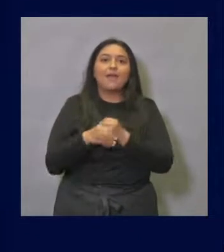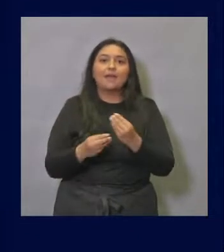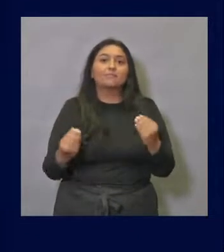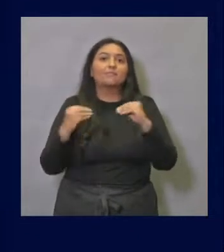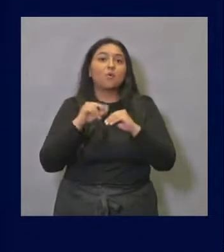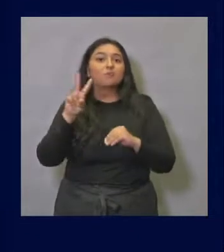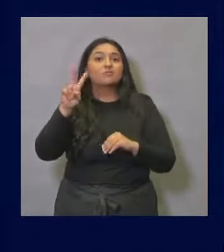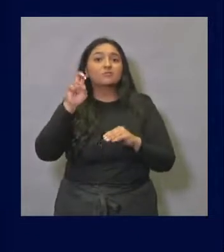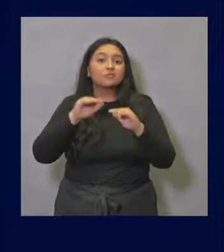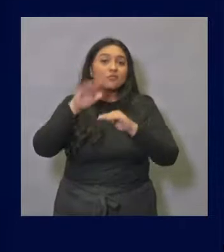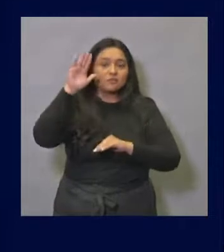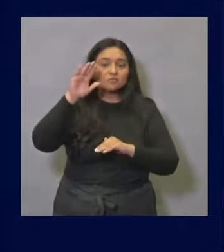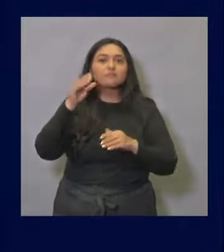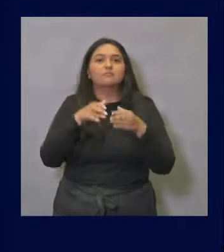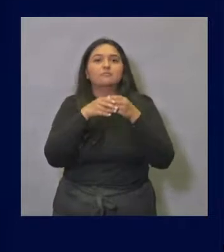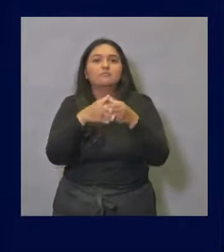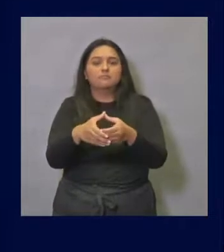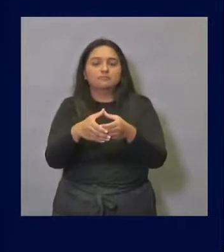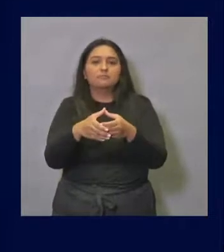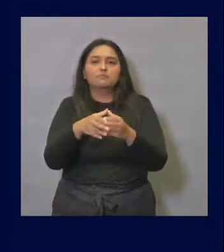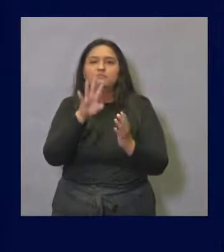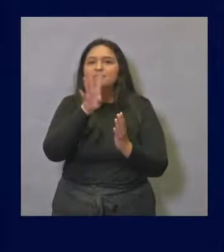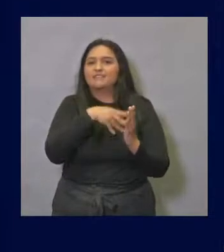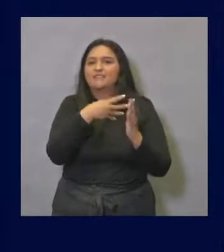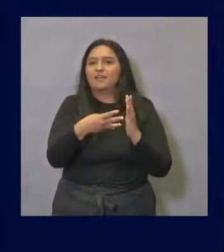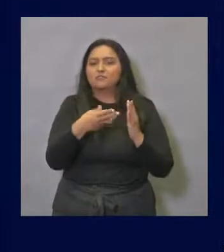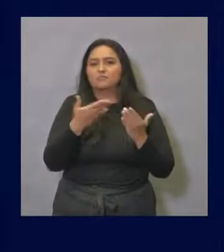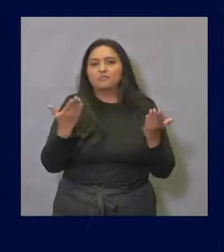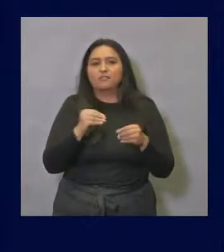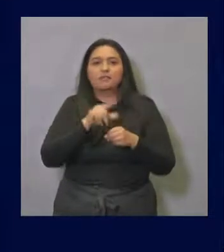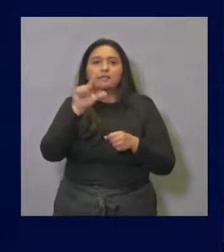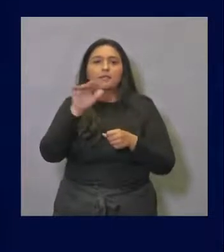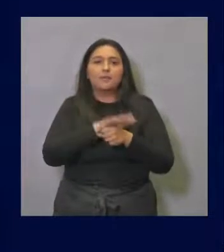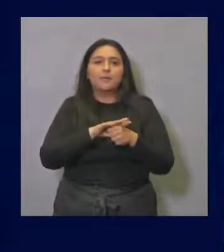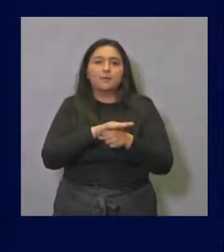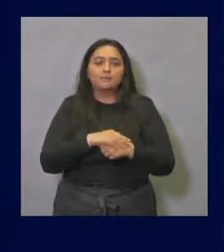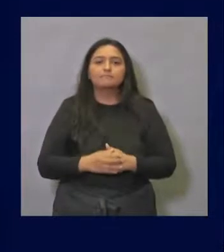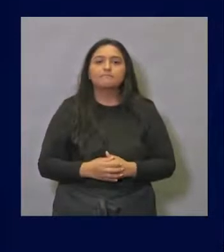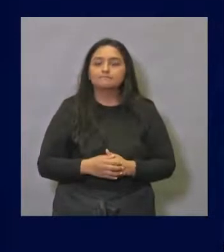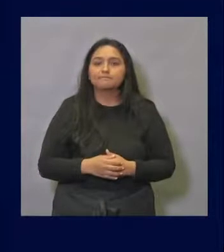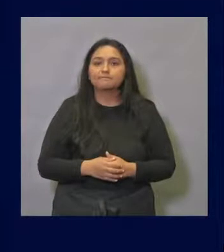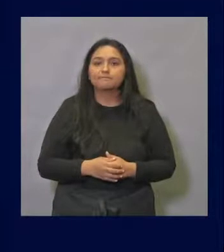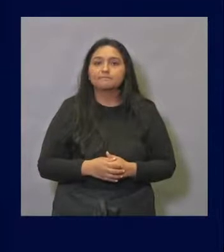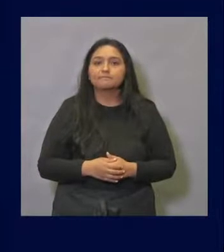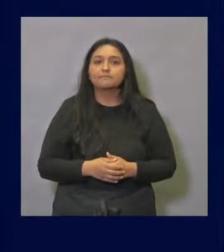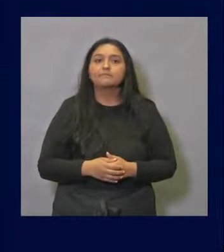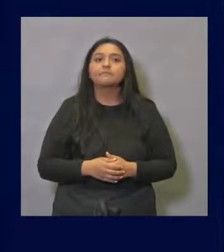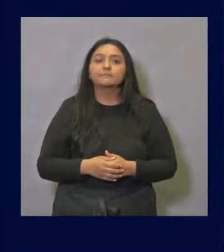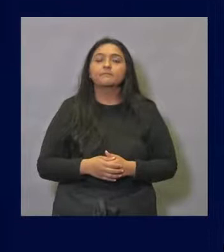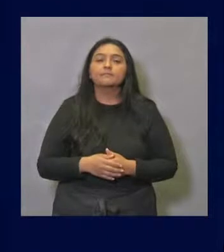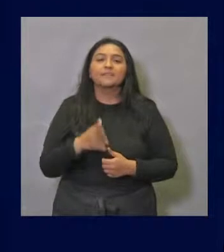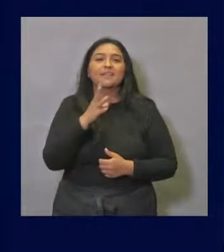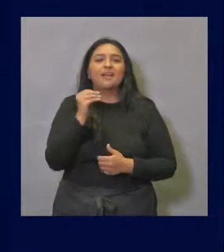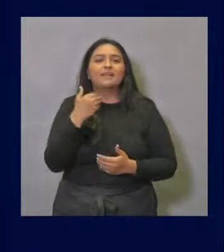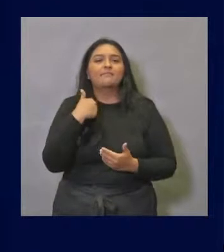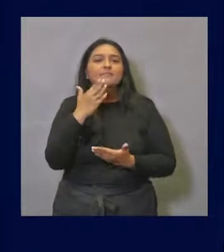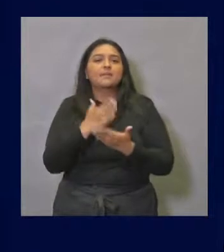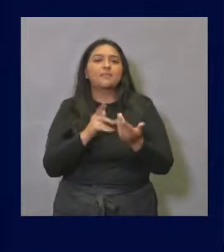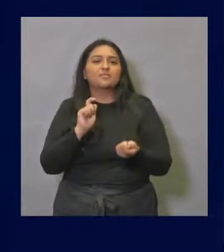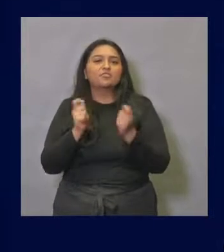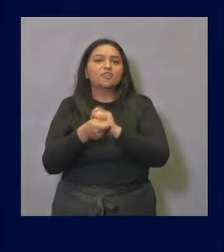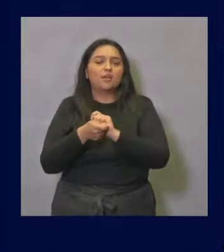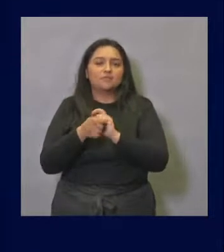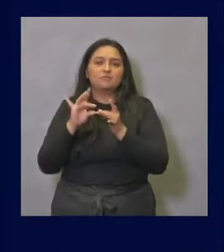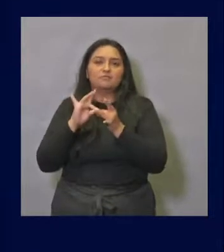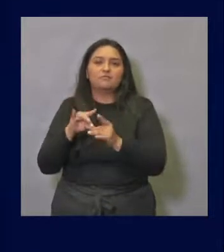that are scheduled throughout the county. The next slide. We'll also be making several changes to the health officer